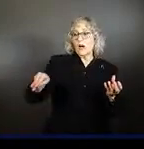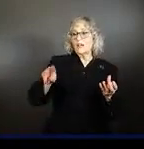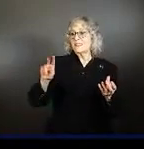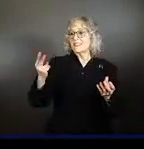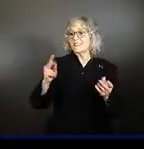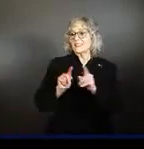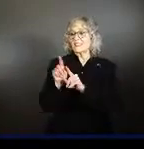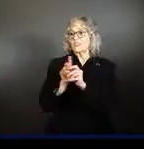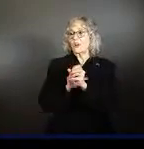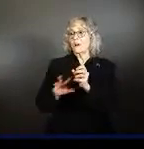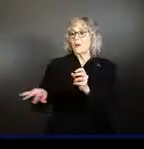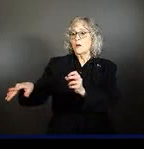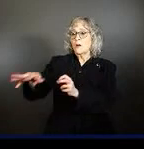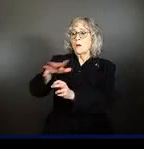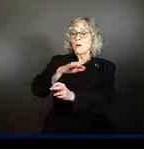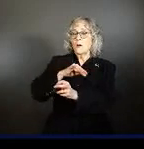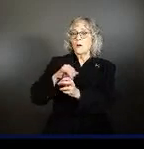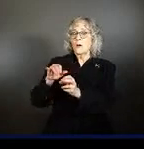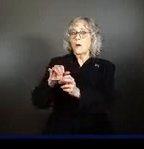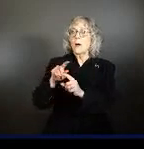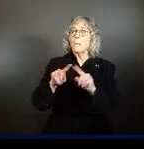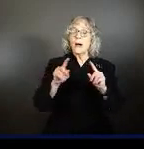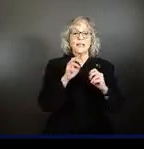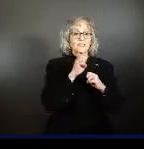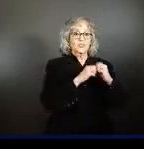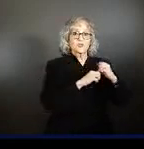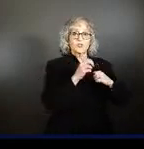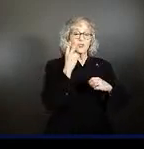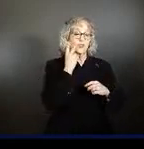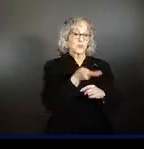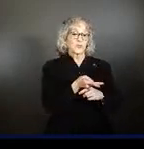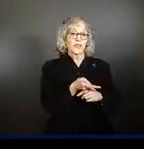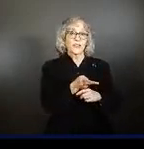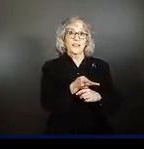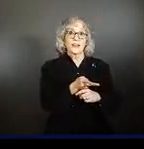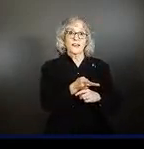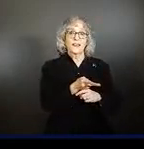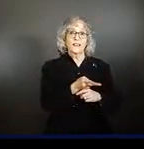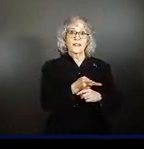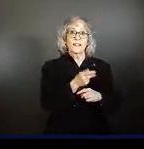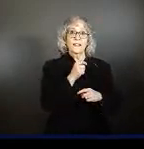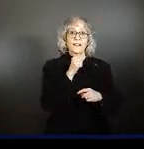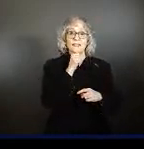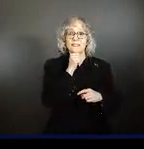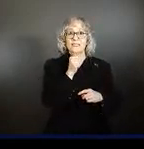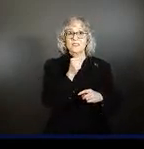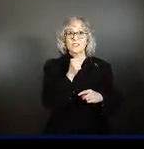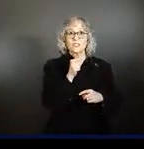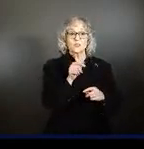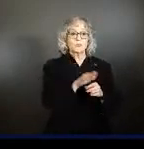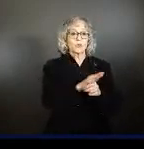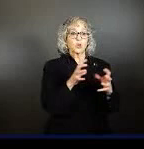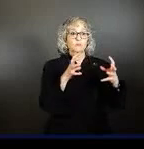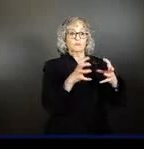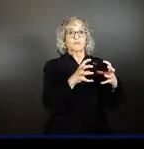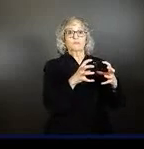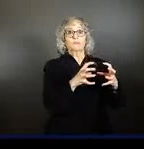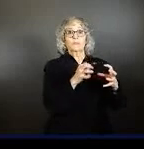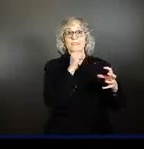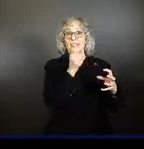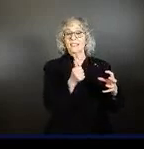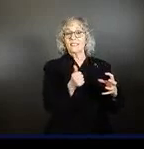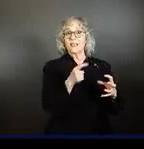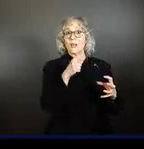going to perturb it. However, the structure that you see and the fact that it's not just, a pure circle is because of